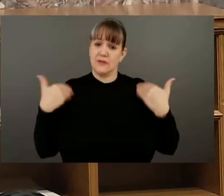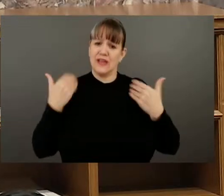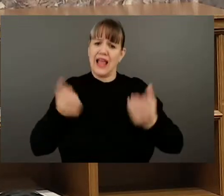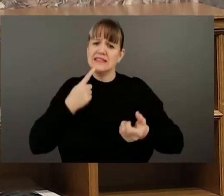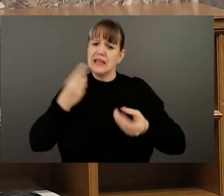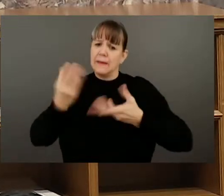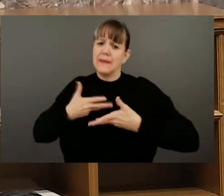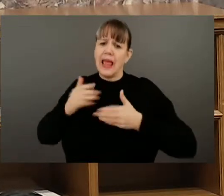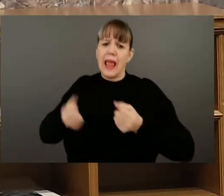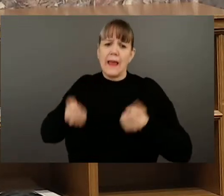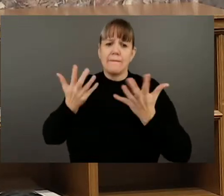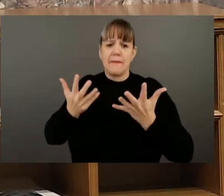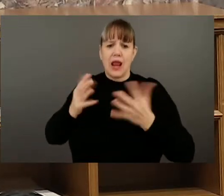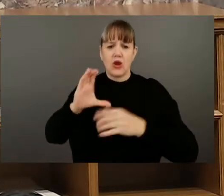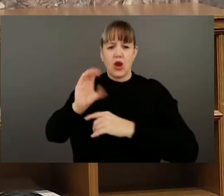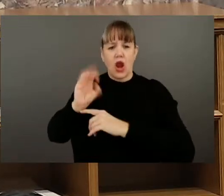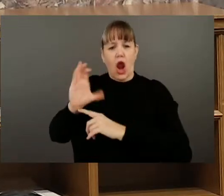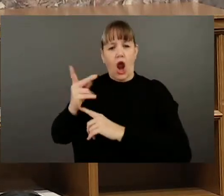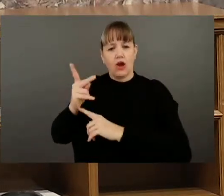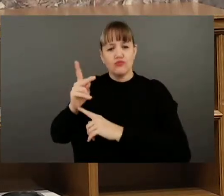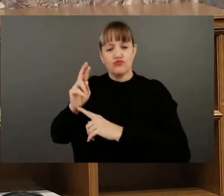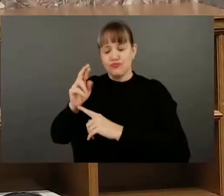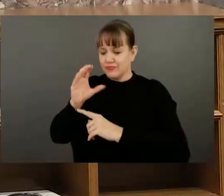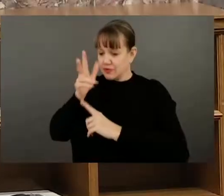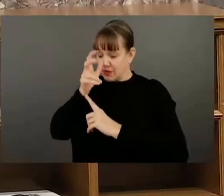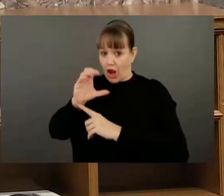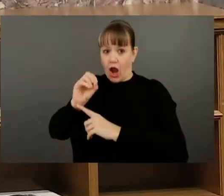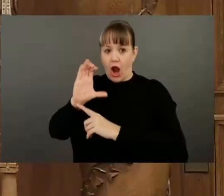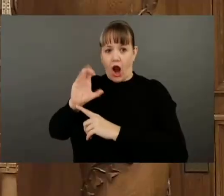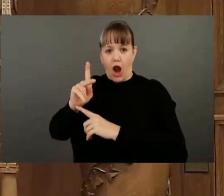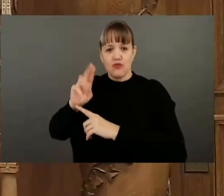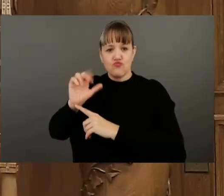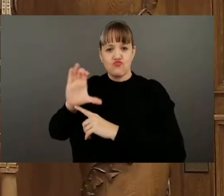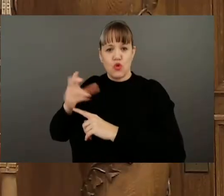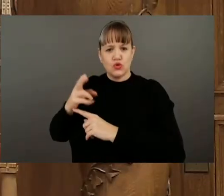acceptable in a BC housing unit?